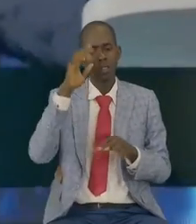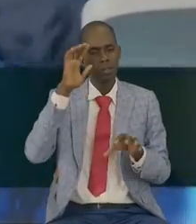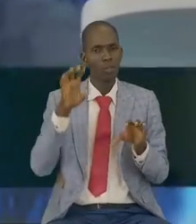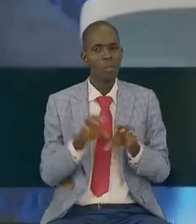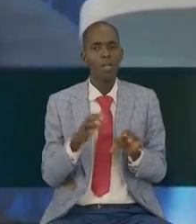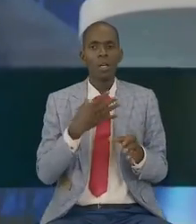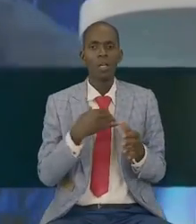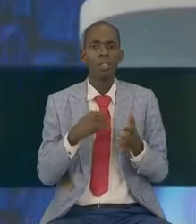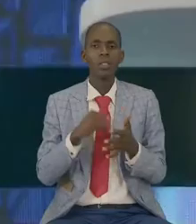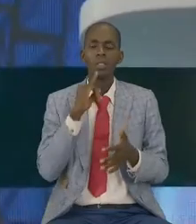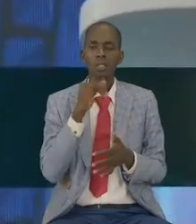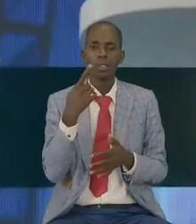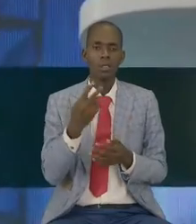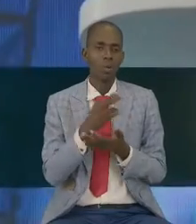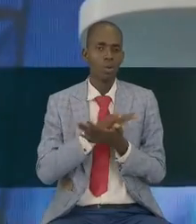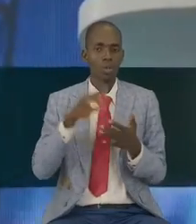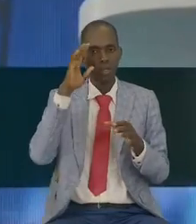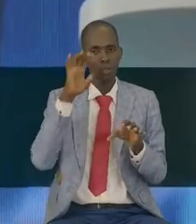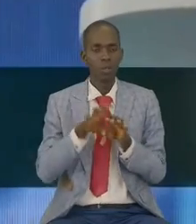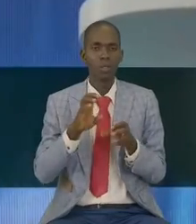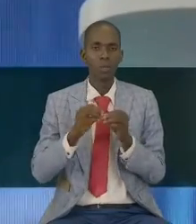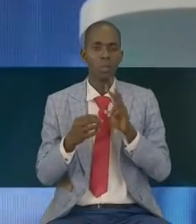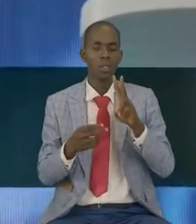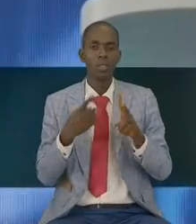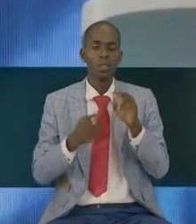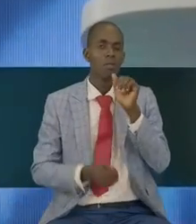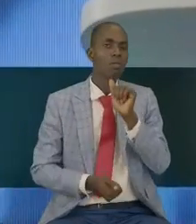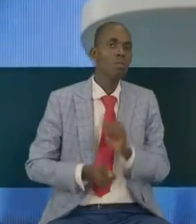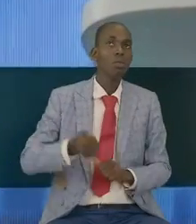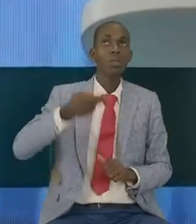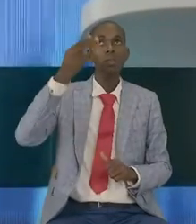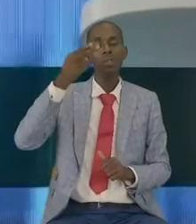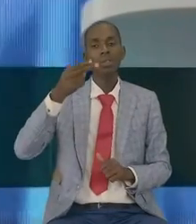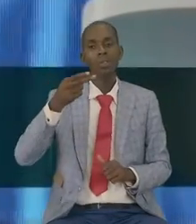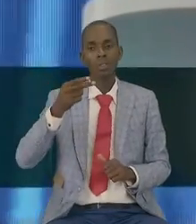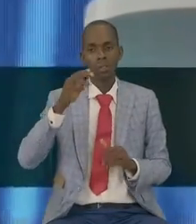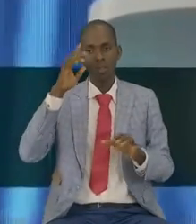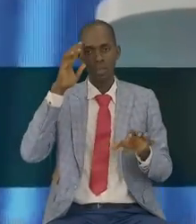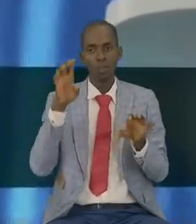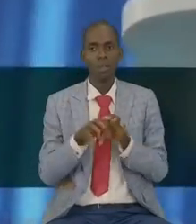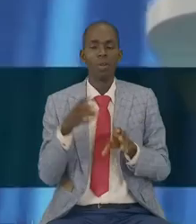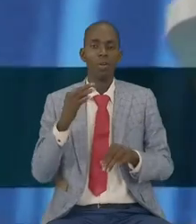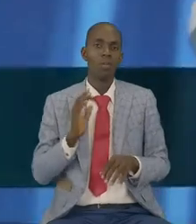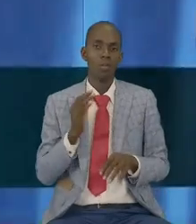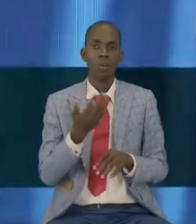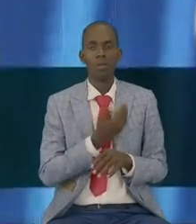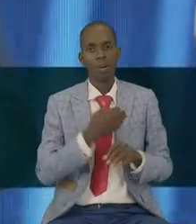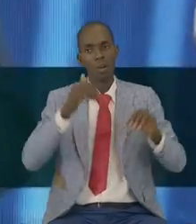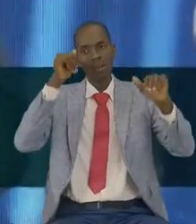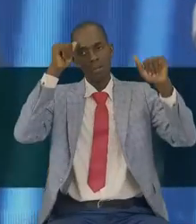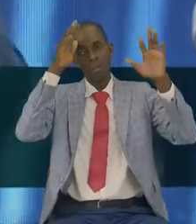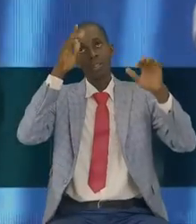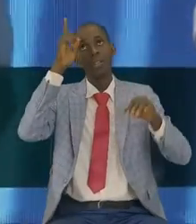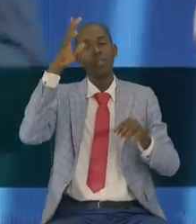holy covenant. Number three, the highest covenant of our Father God. The